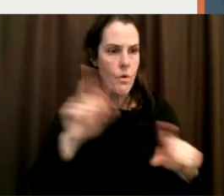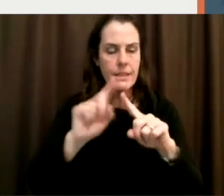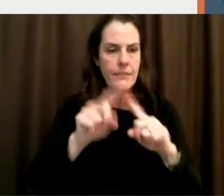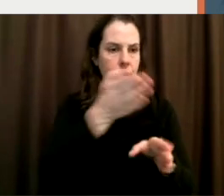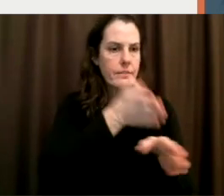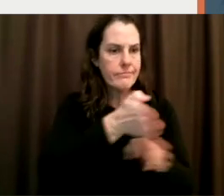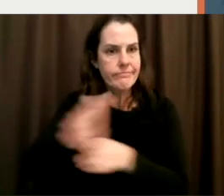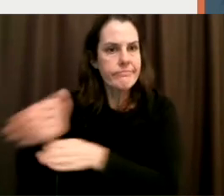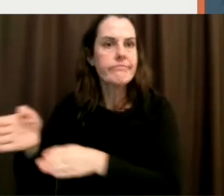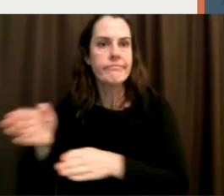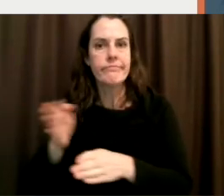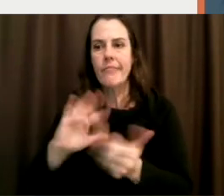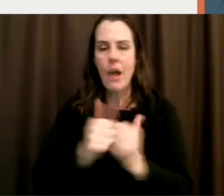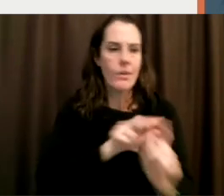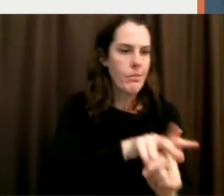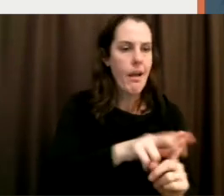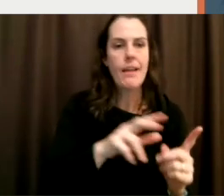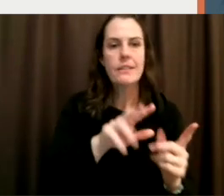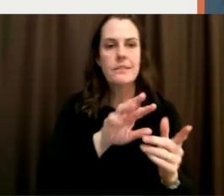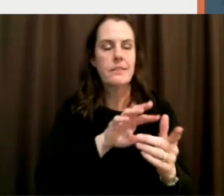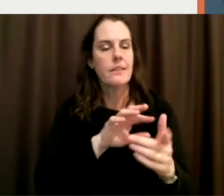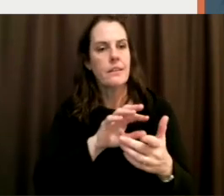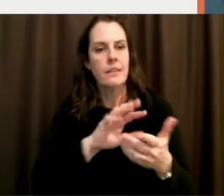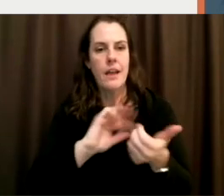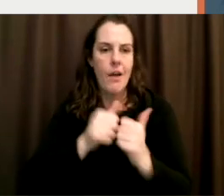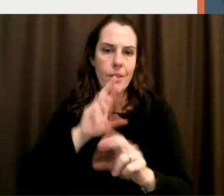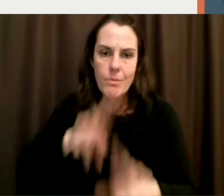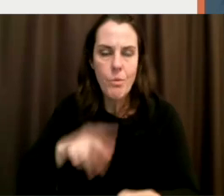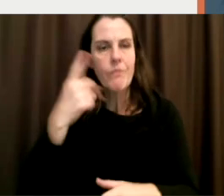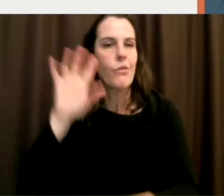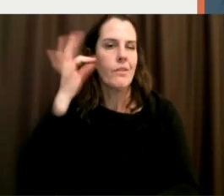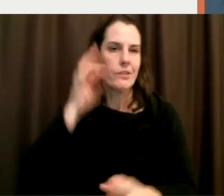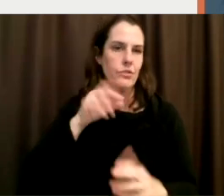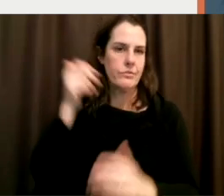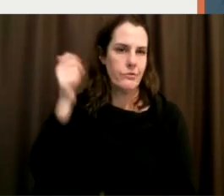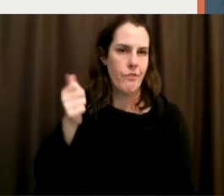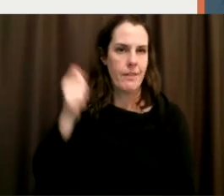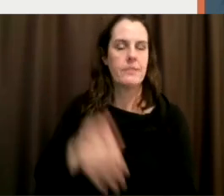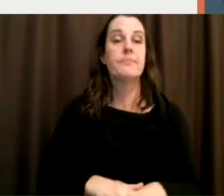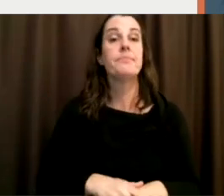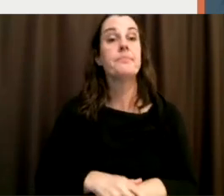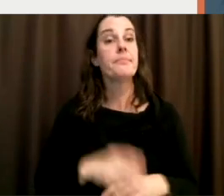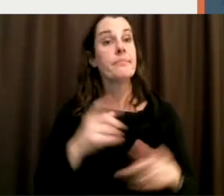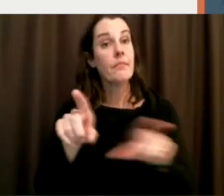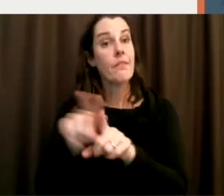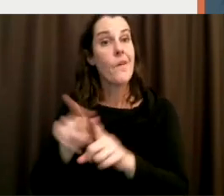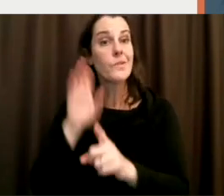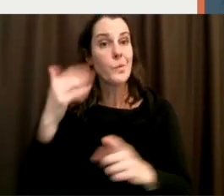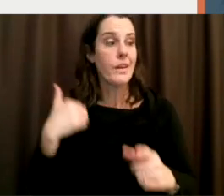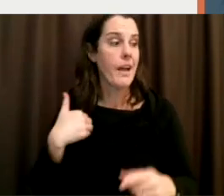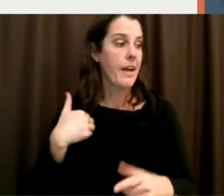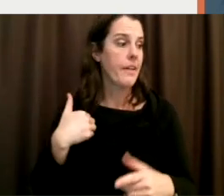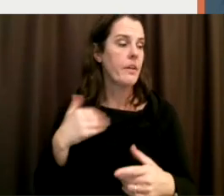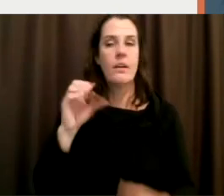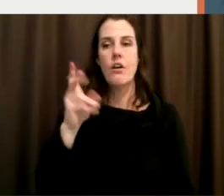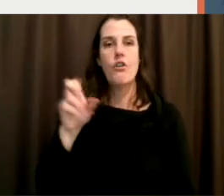the, application, accounting, and reporting process for federal grants. In addition to that, we would have